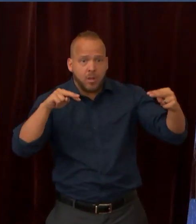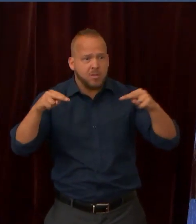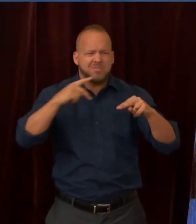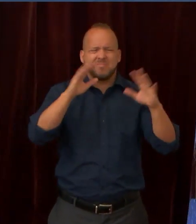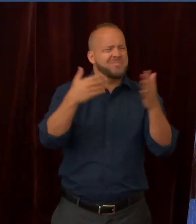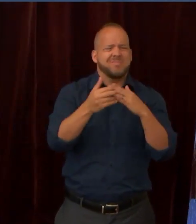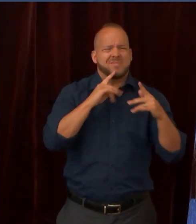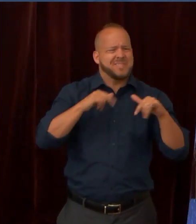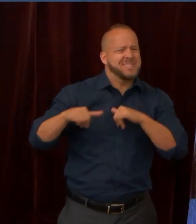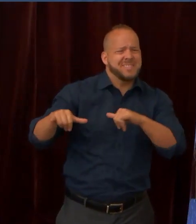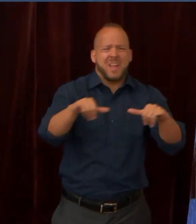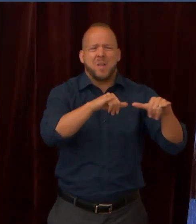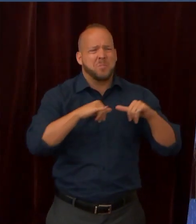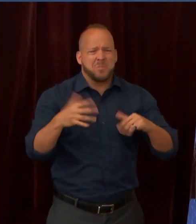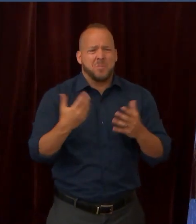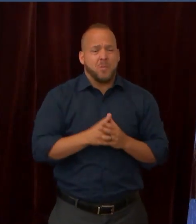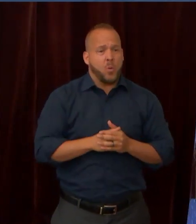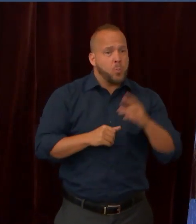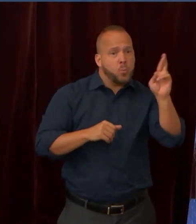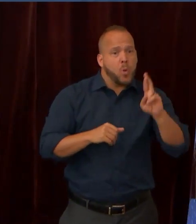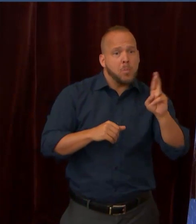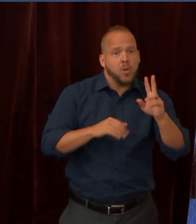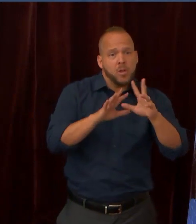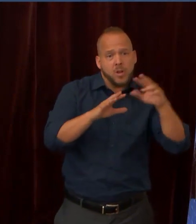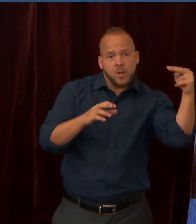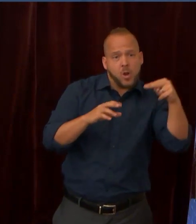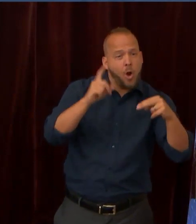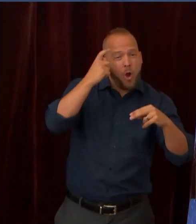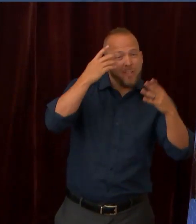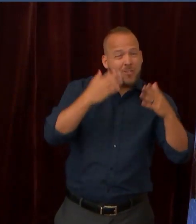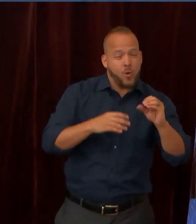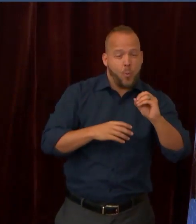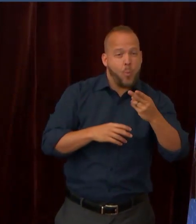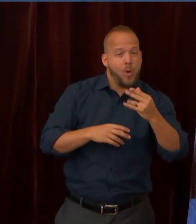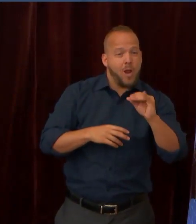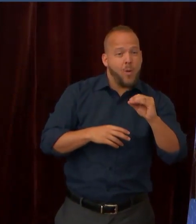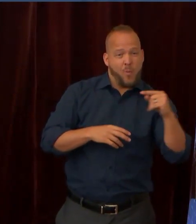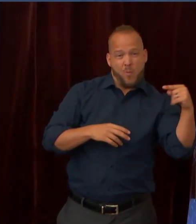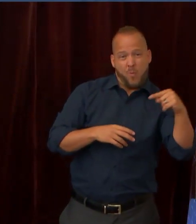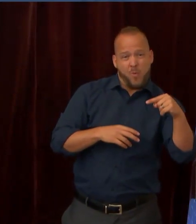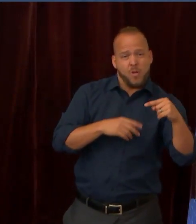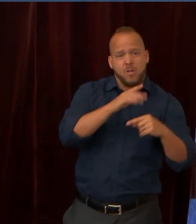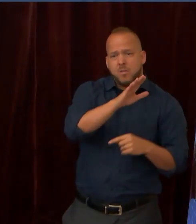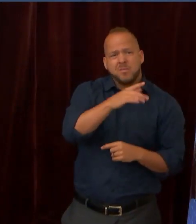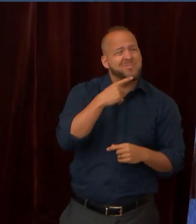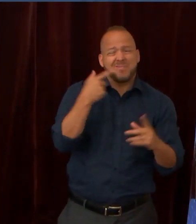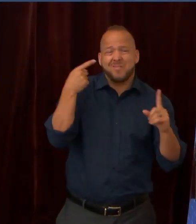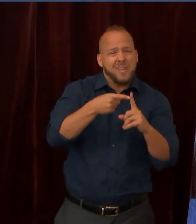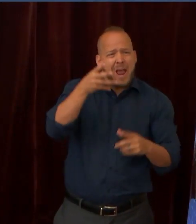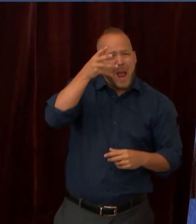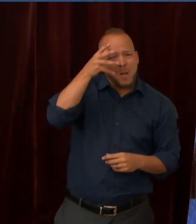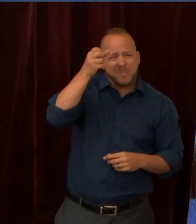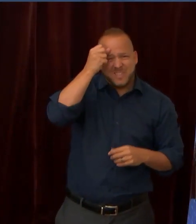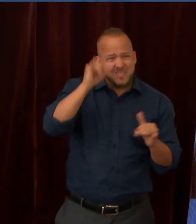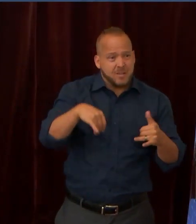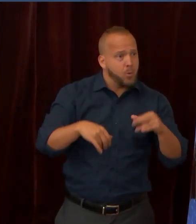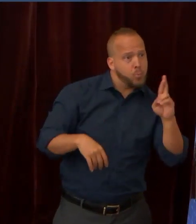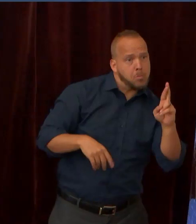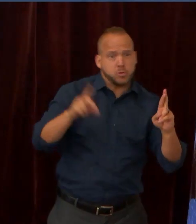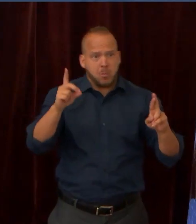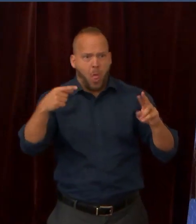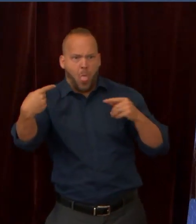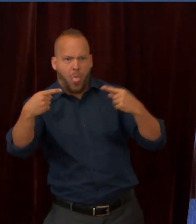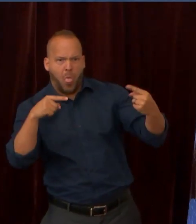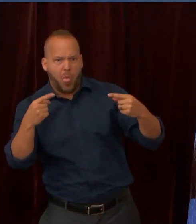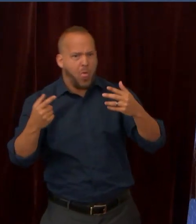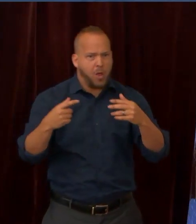DeWine in Ohio and other Republican governors who've said, look, this is just a common sense thing. This is not an ideological statement.